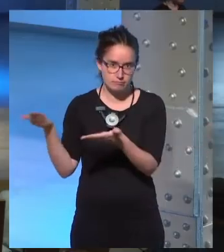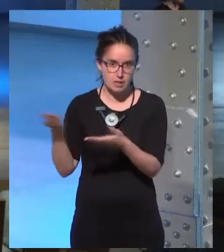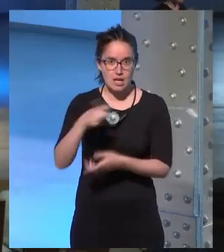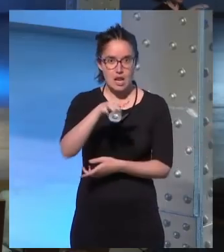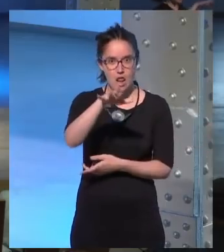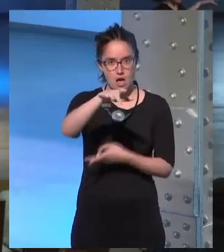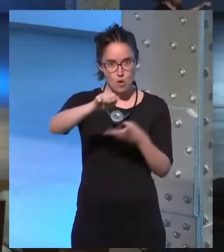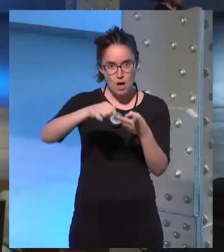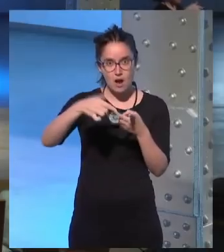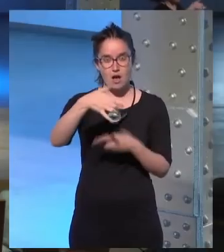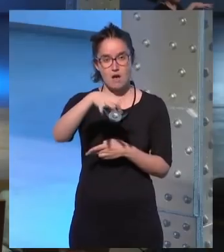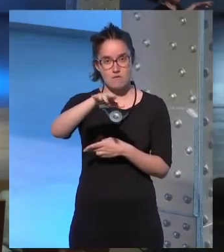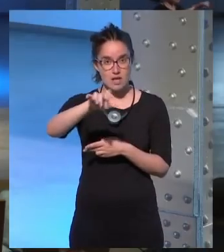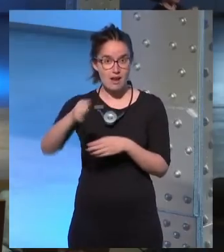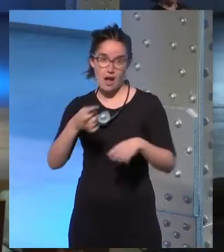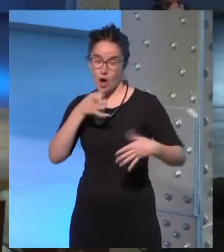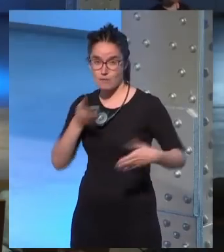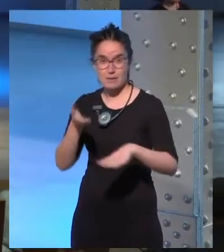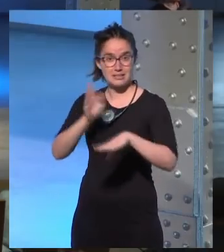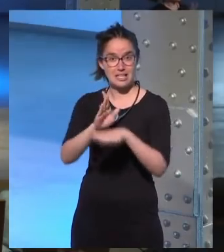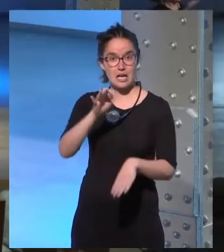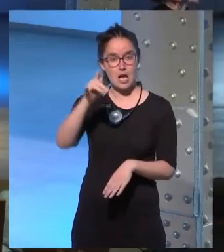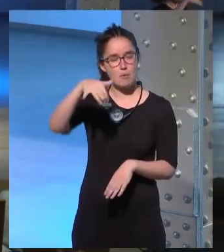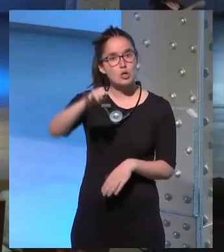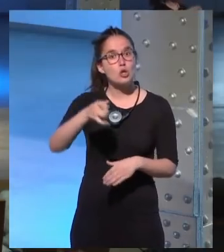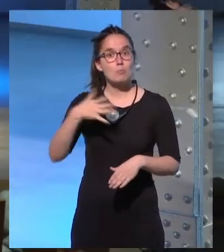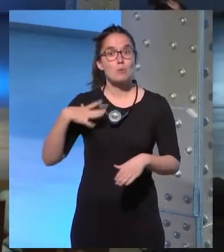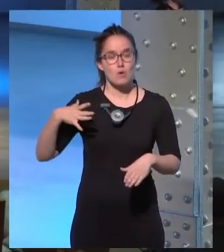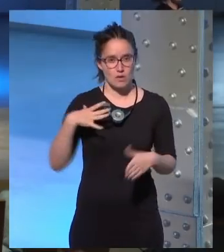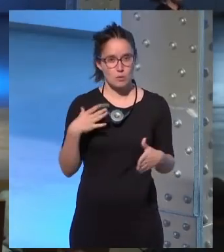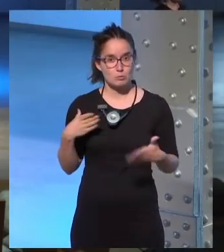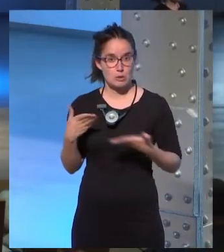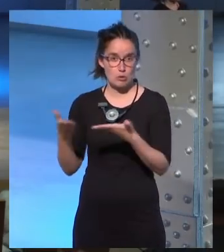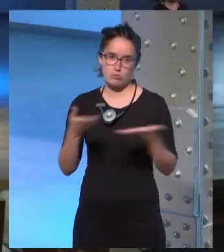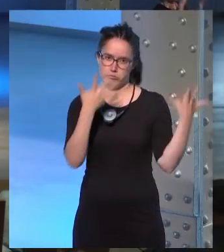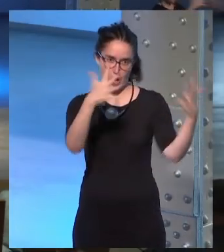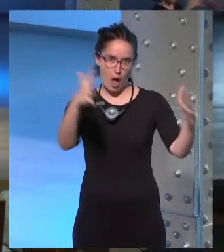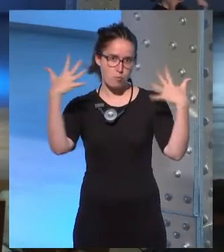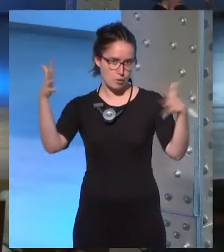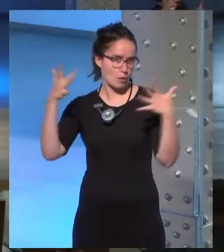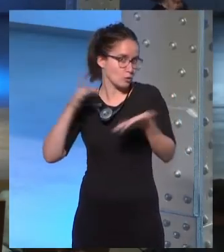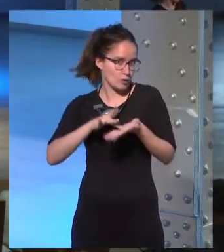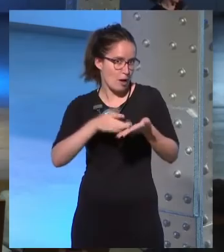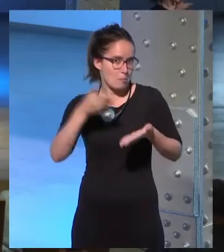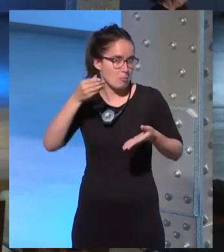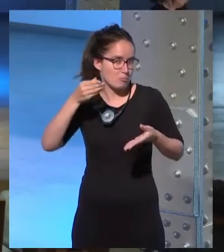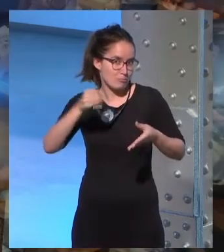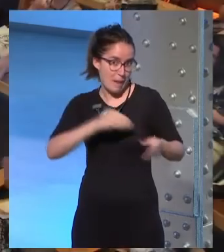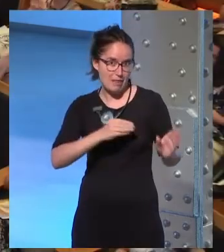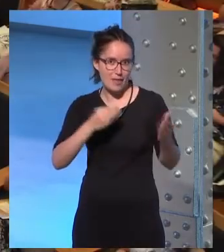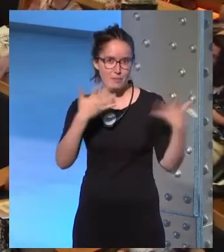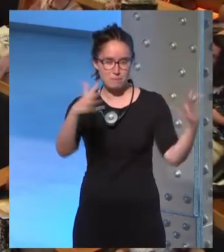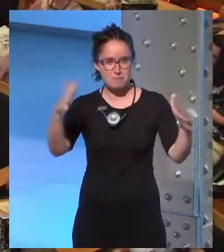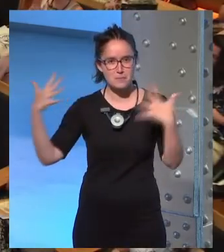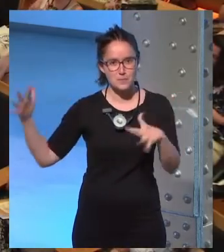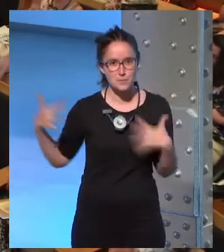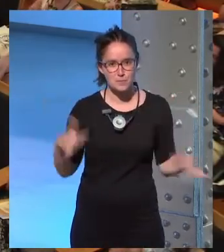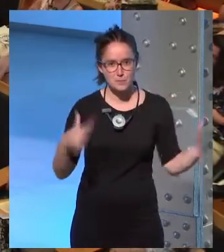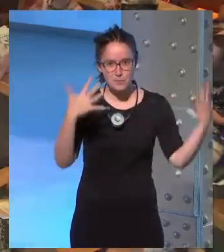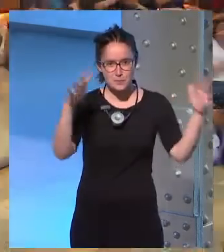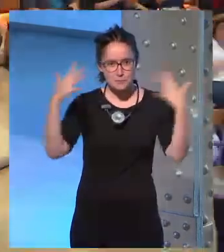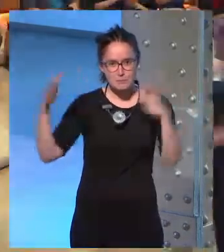to them, I'll leave the floor to Laura and Gabriella, who will introduce Kameron, and please put